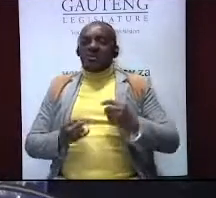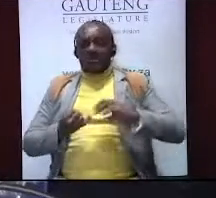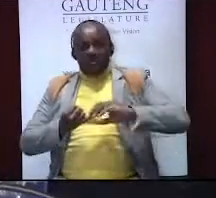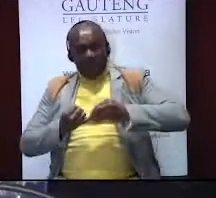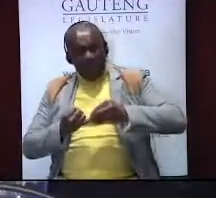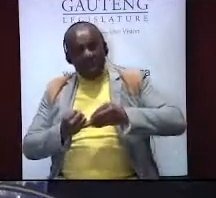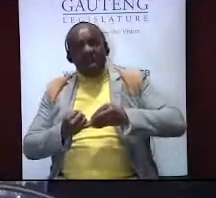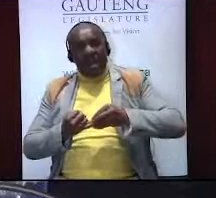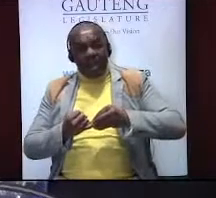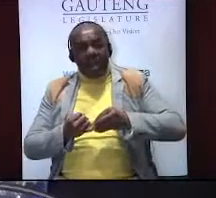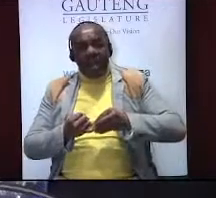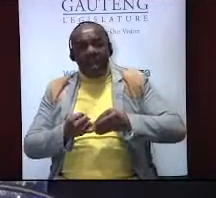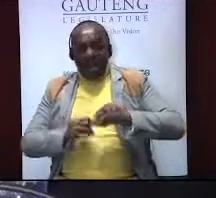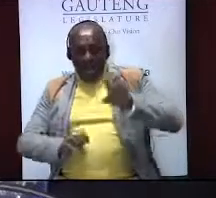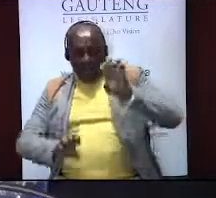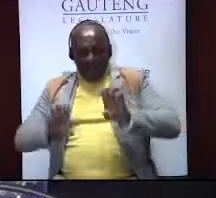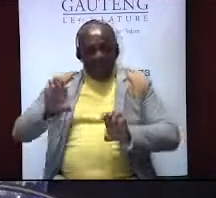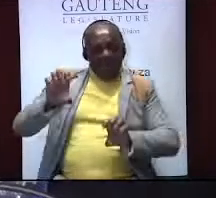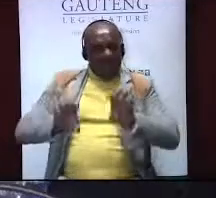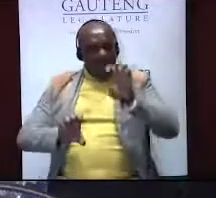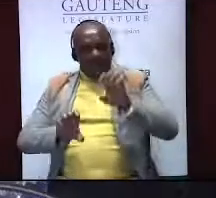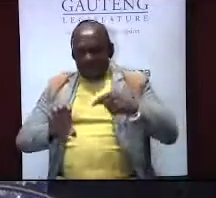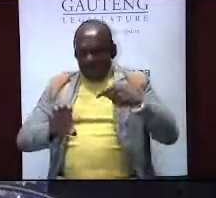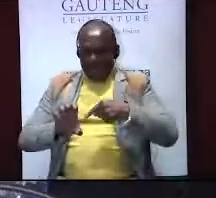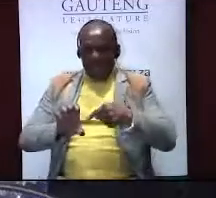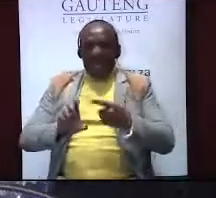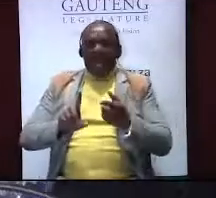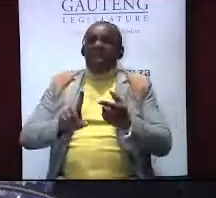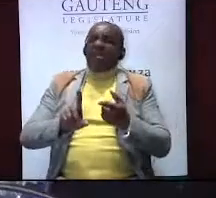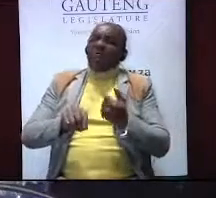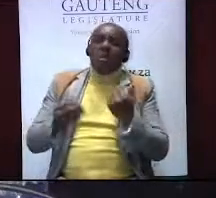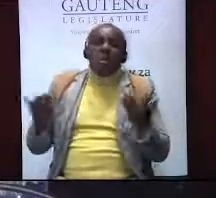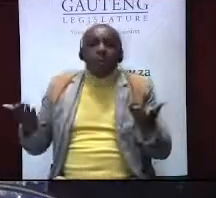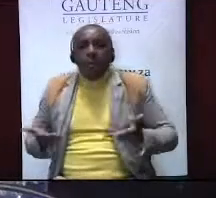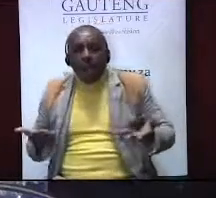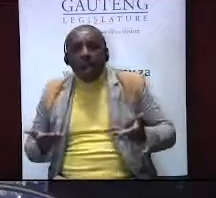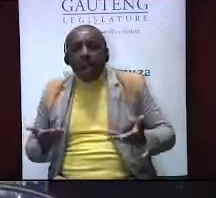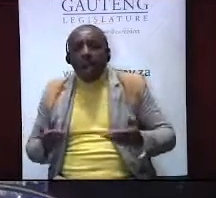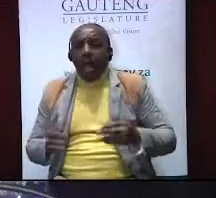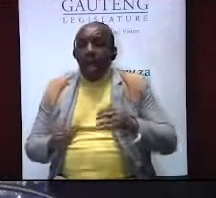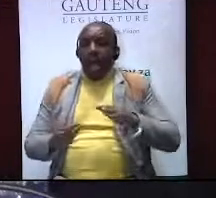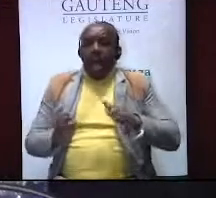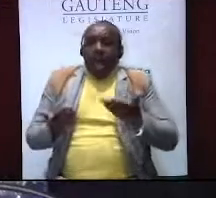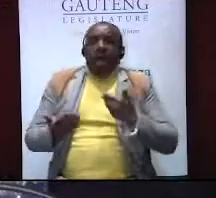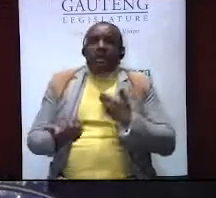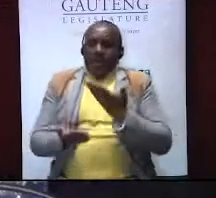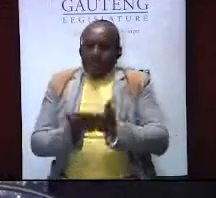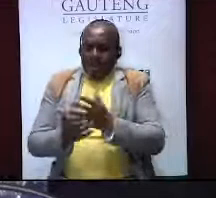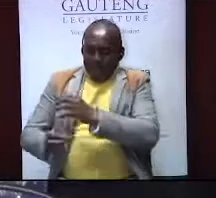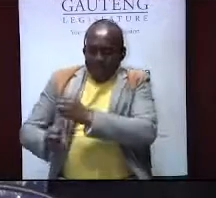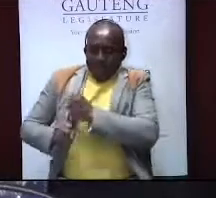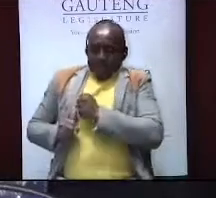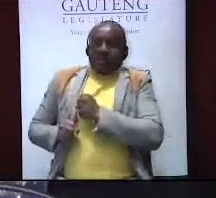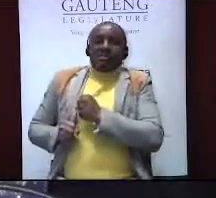us evaluate. Where does this thing come from? How can we curb this?